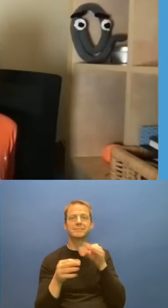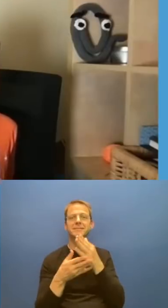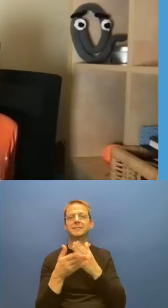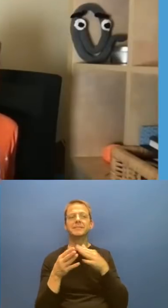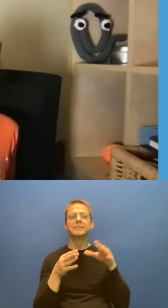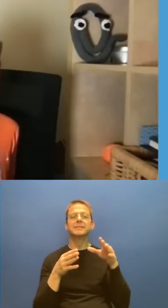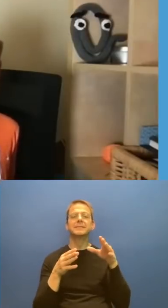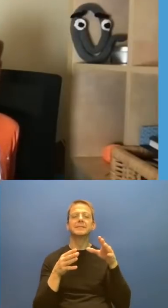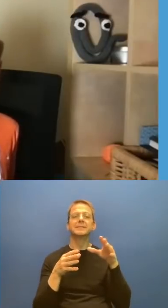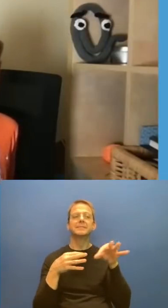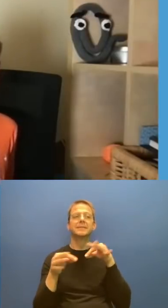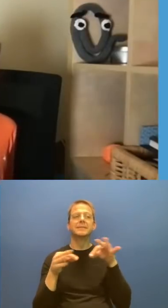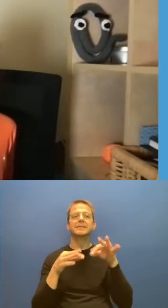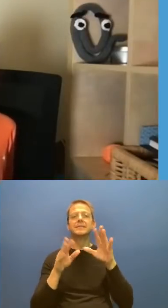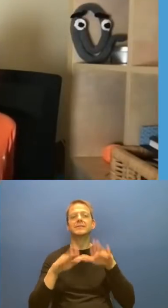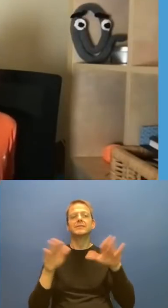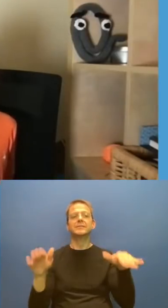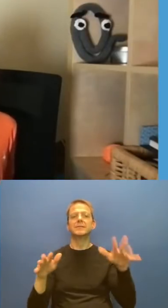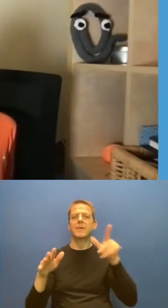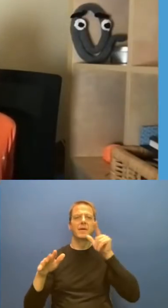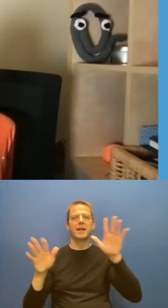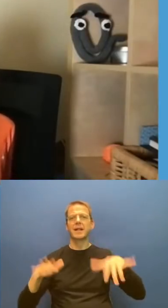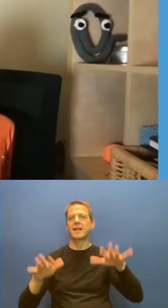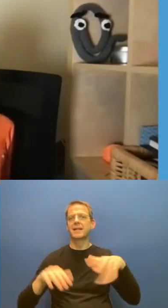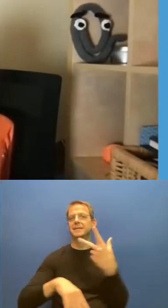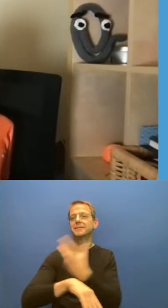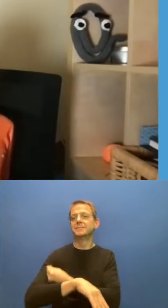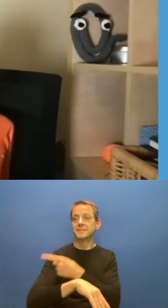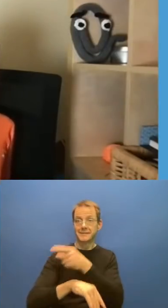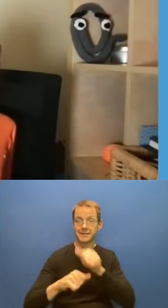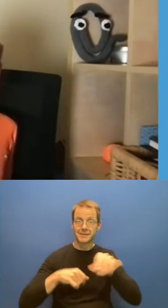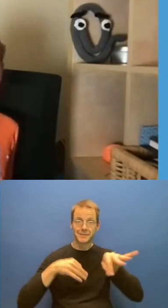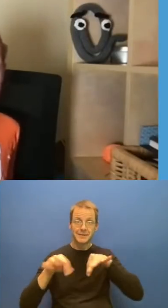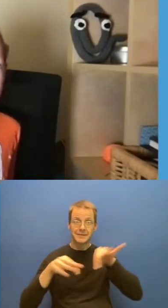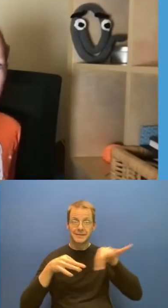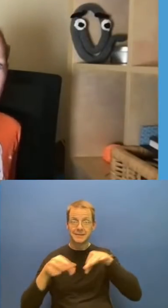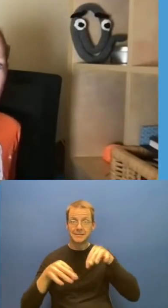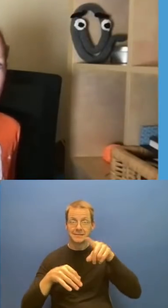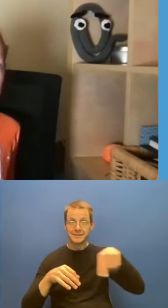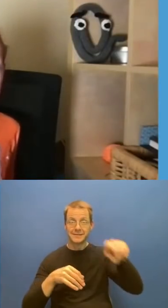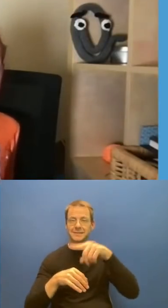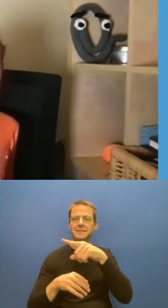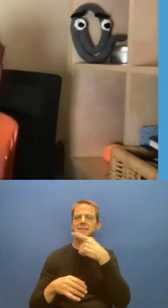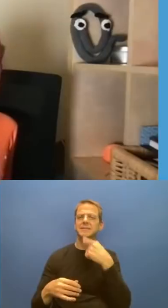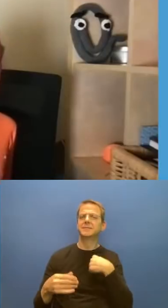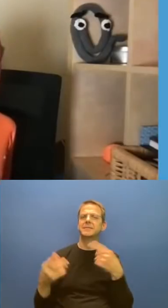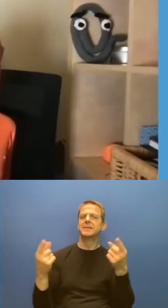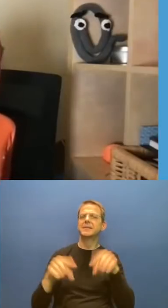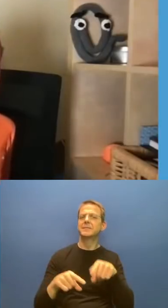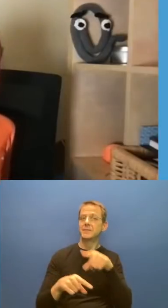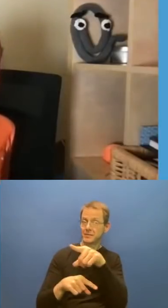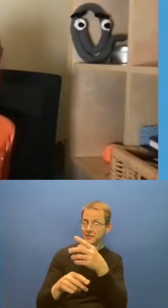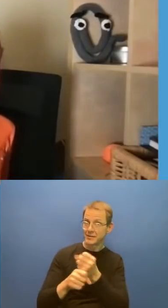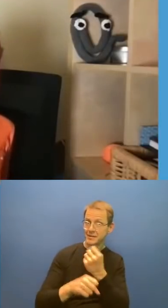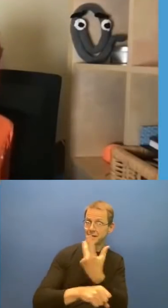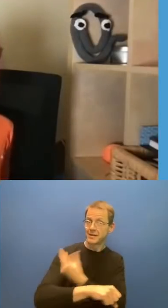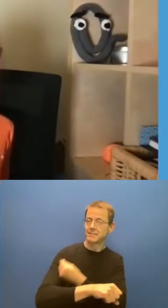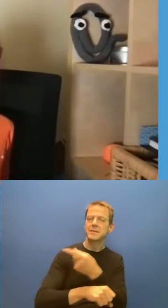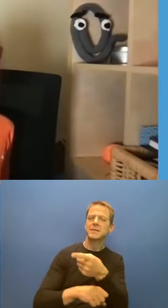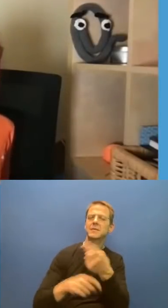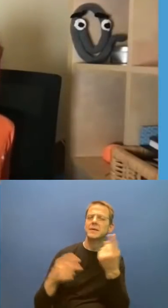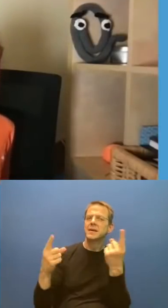you tell me a little bit about what happened when you got your vaccine? Well, yeah, it was really